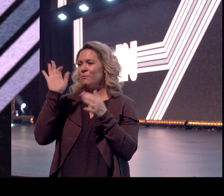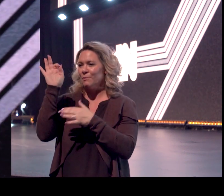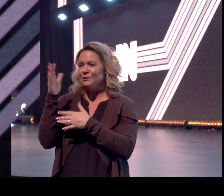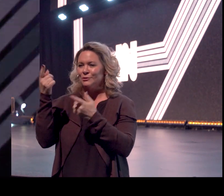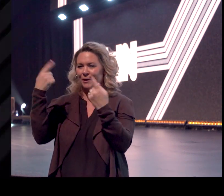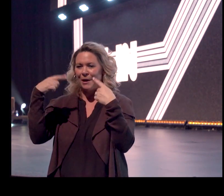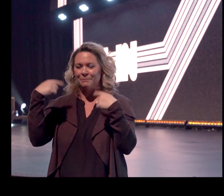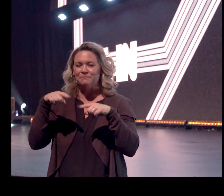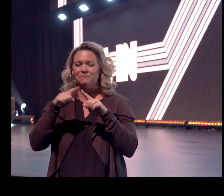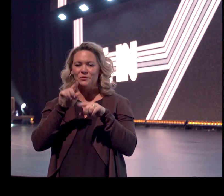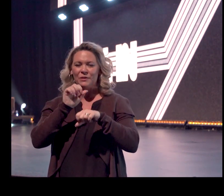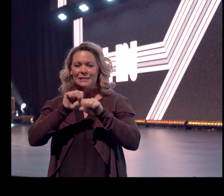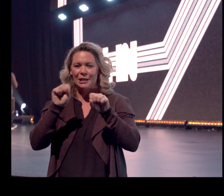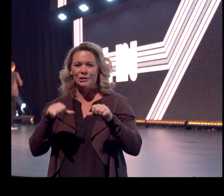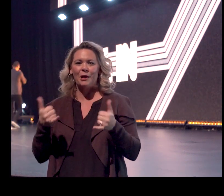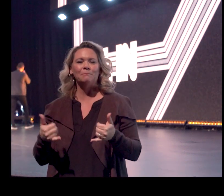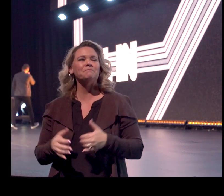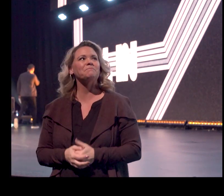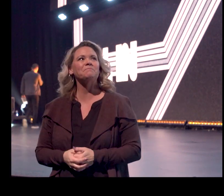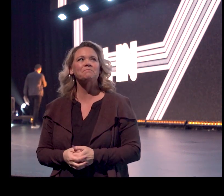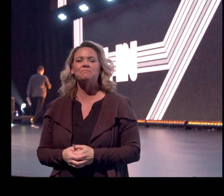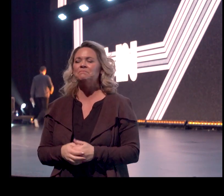right now?